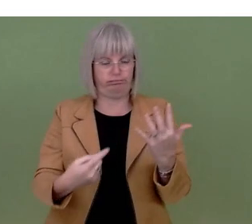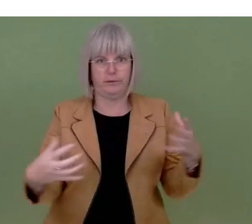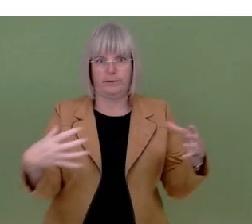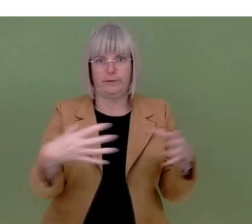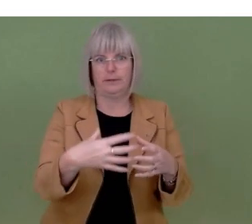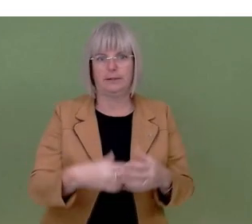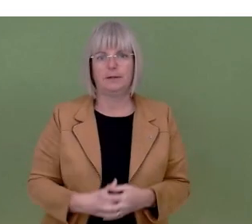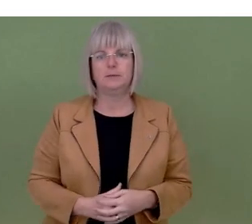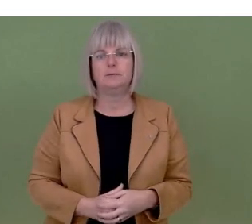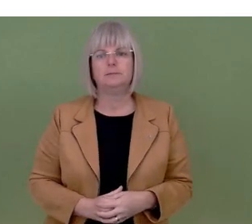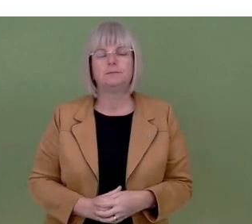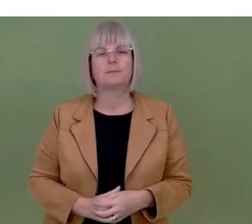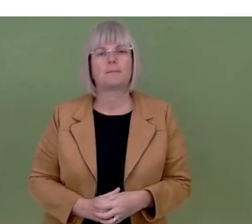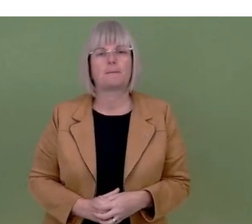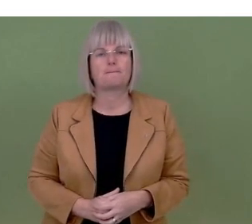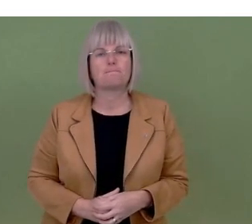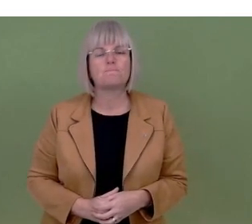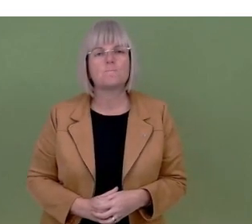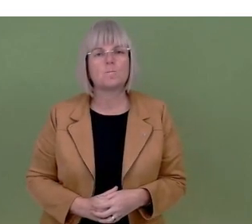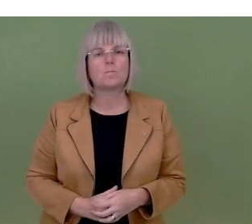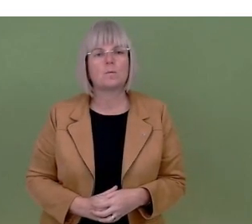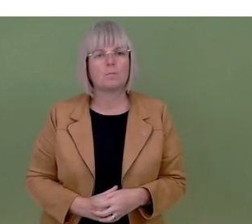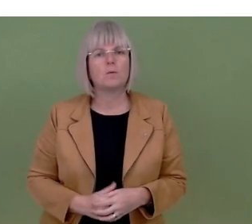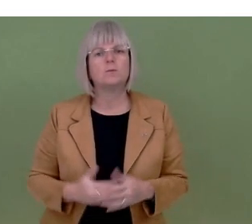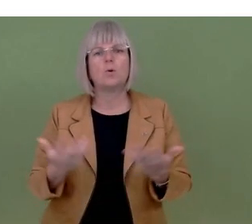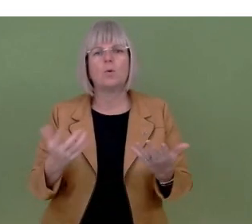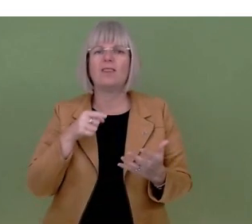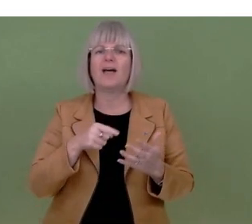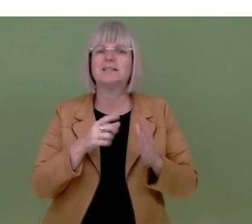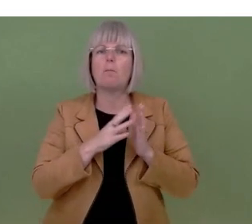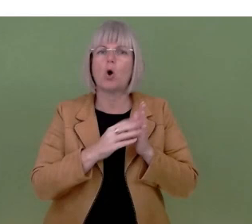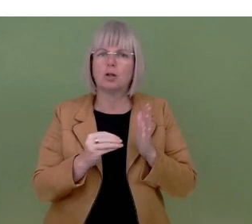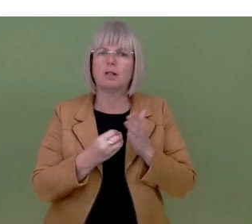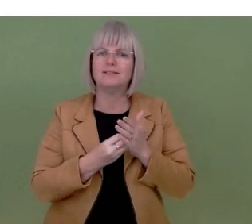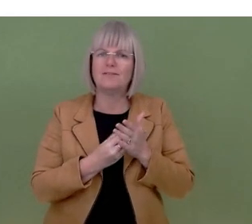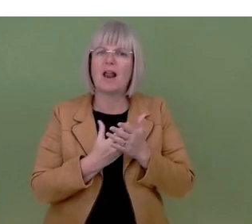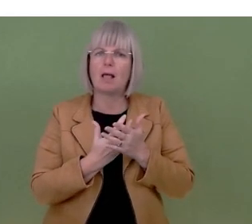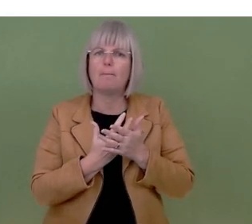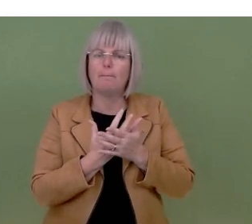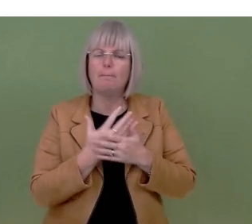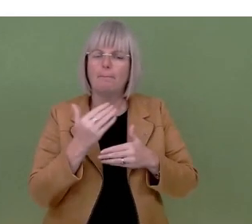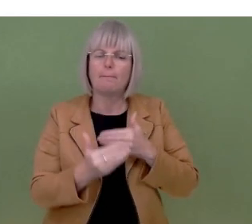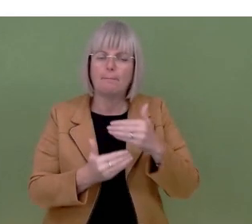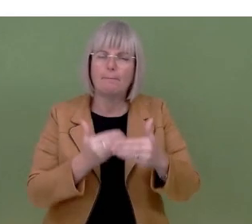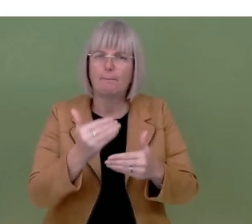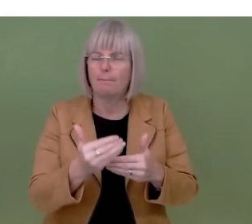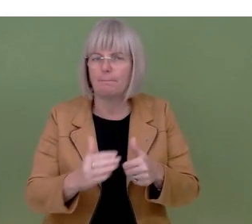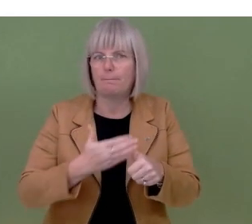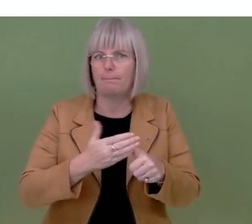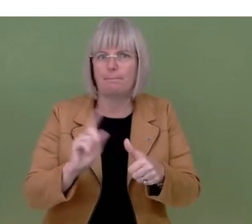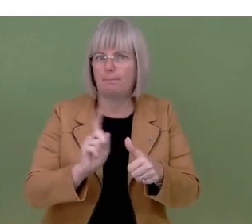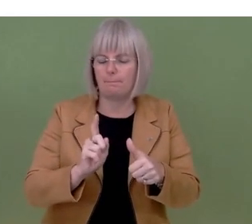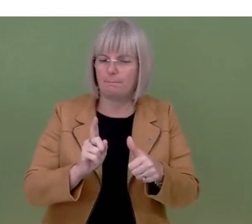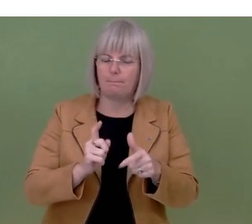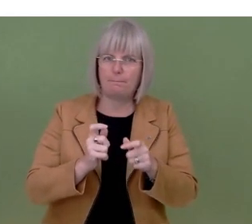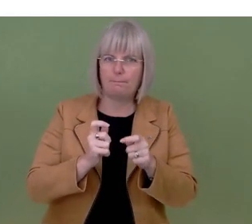And the model which we then evolved over time has the core premise really that the assessment and treatment of FND should